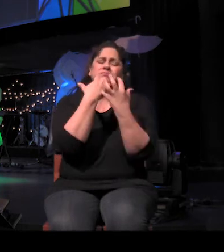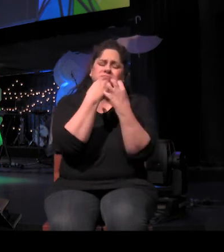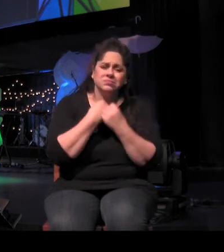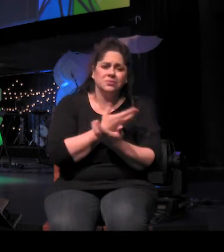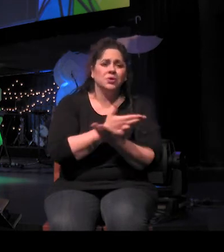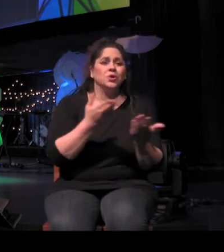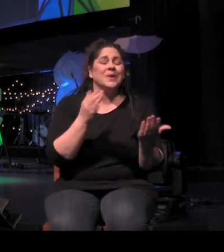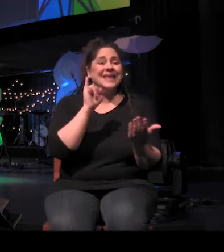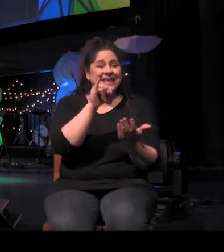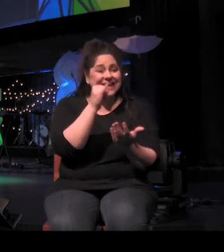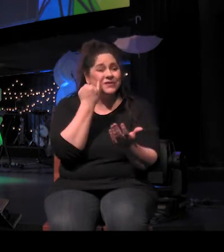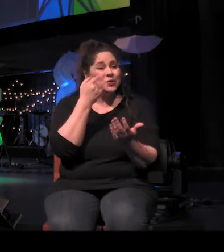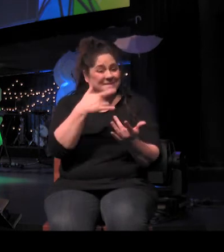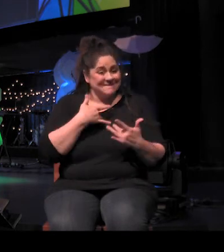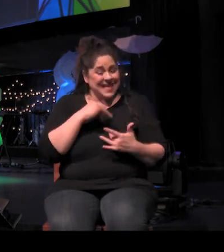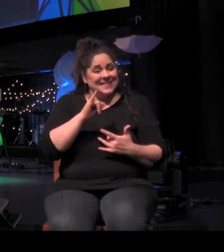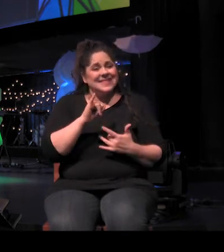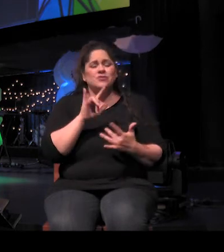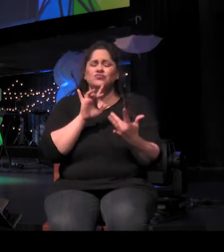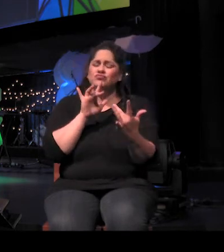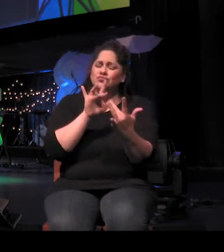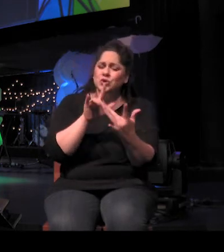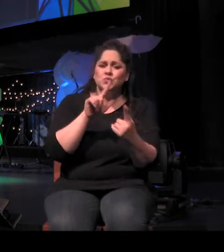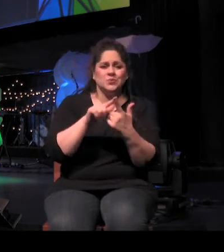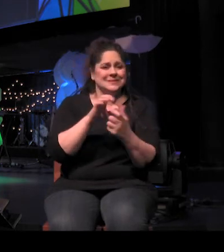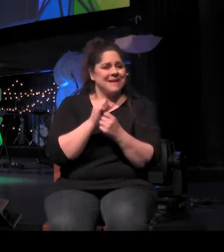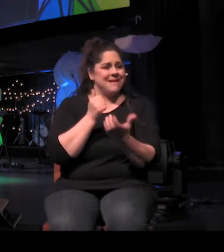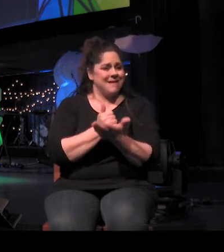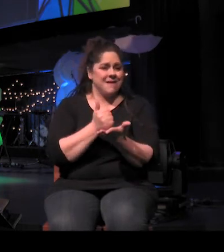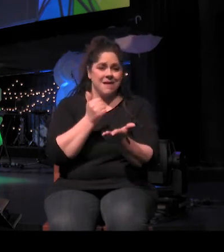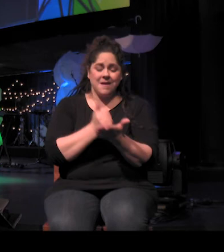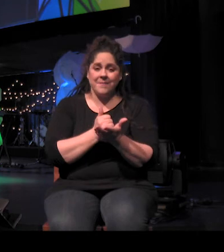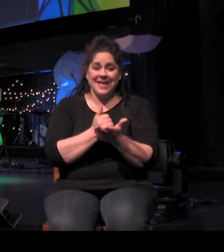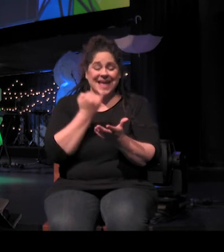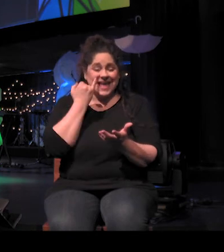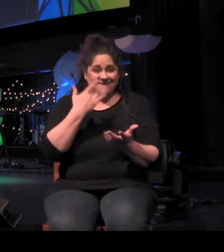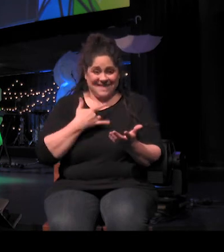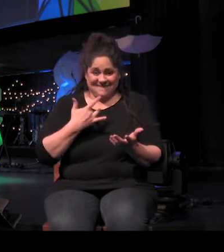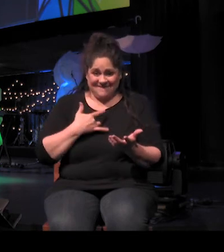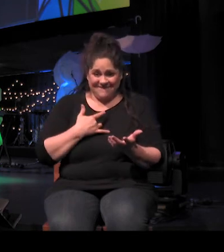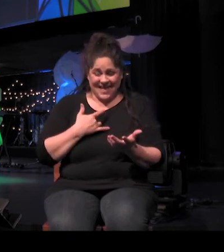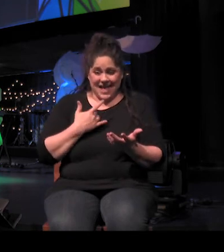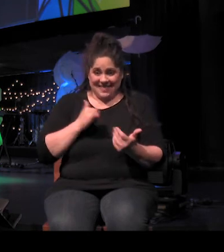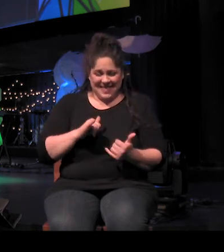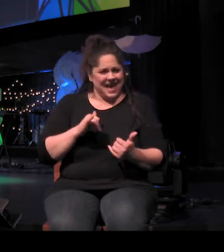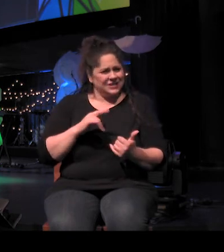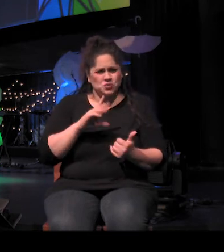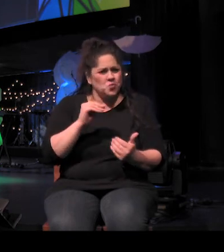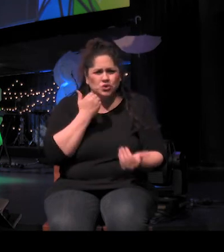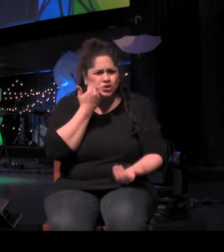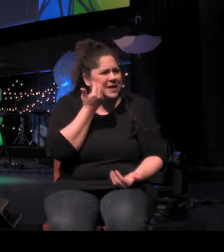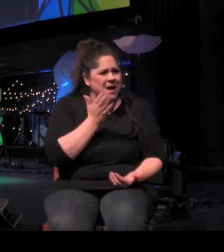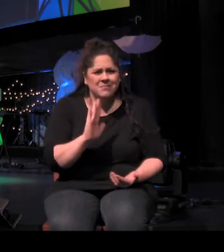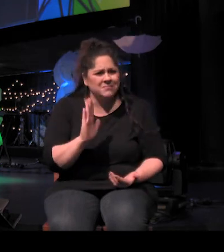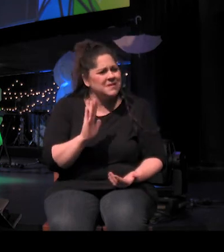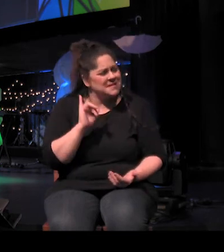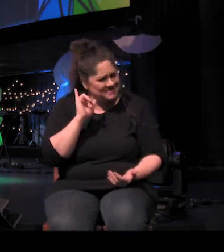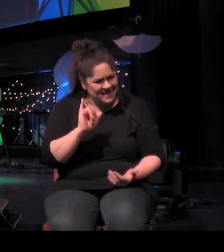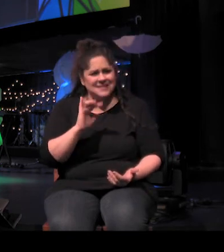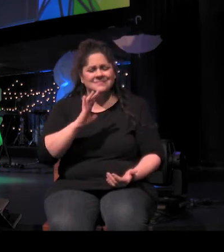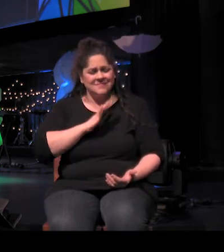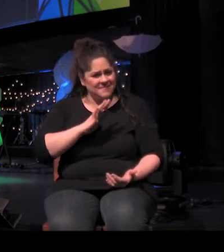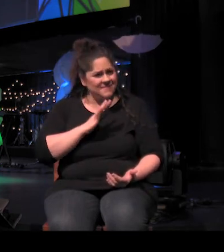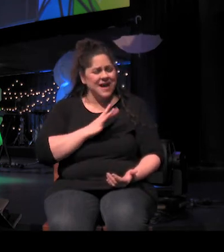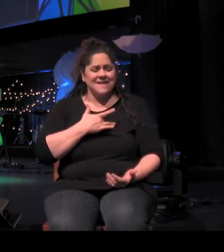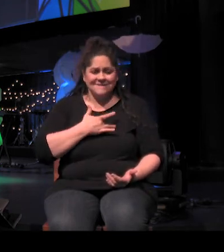someone for help. Bring those thoughts into light. There's no shame in experiencing that. So If you're dealing with that level of isolation and loneliness,